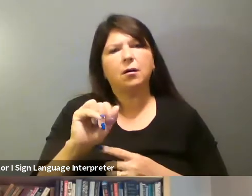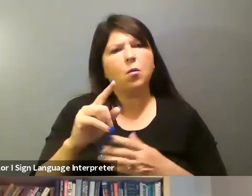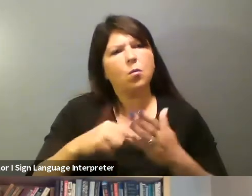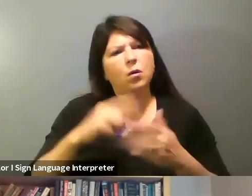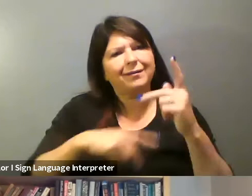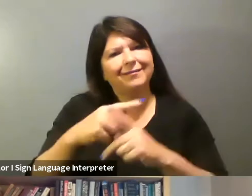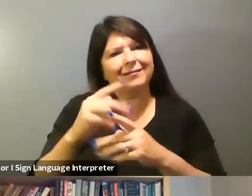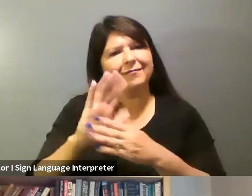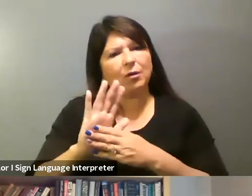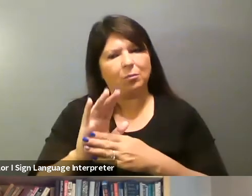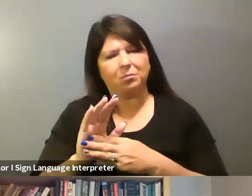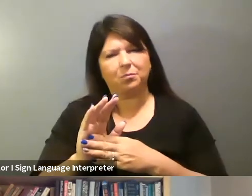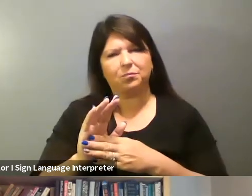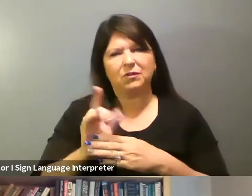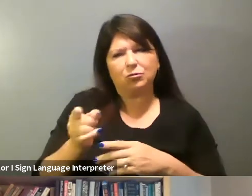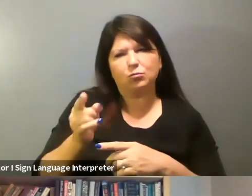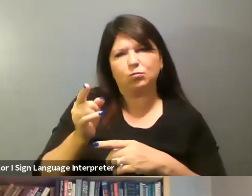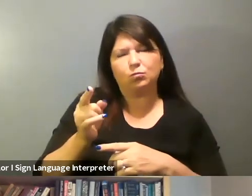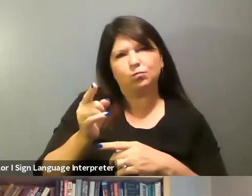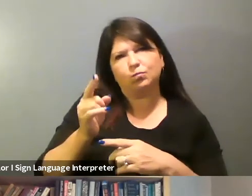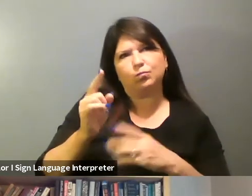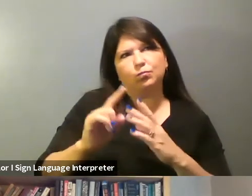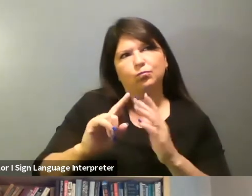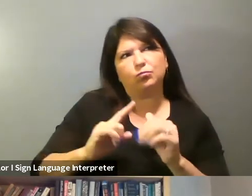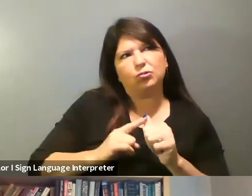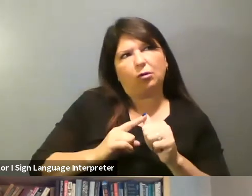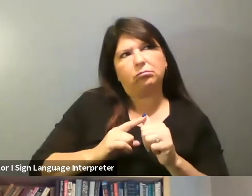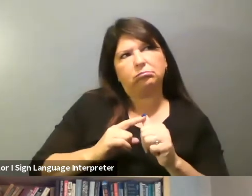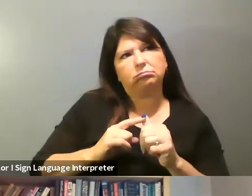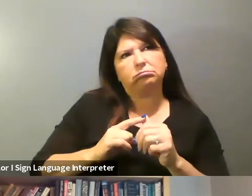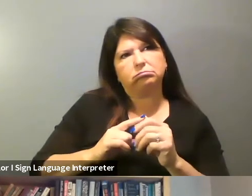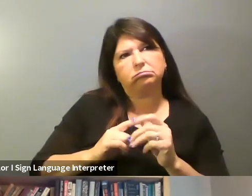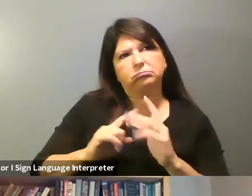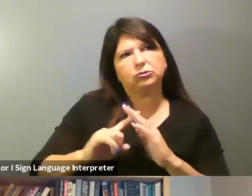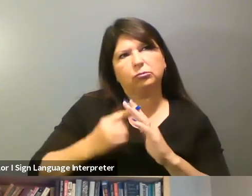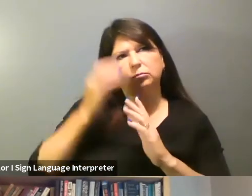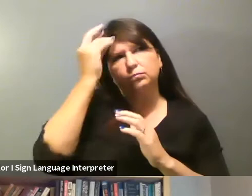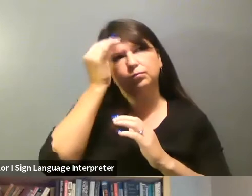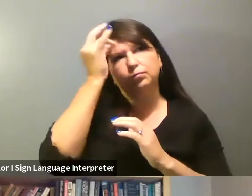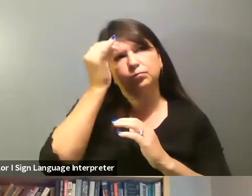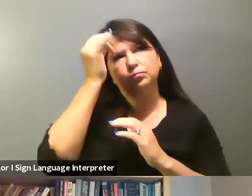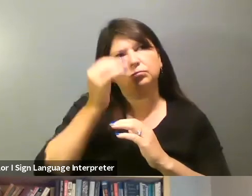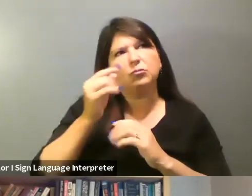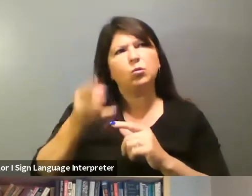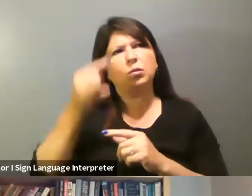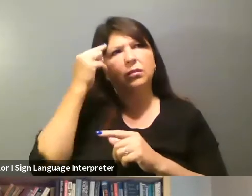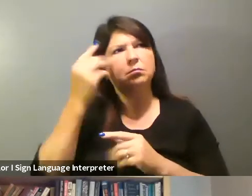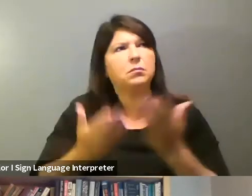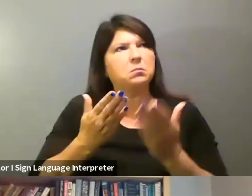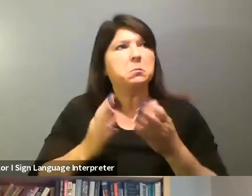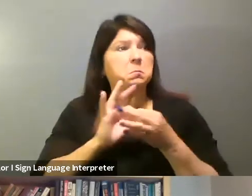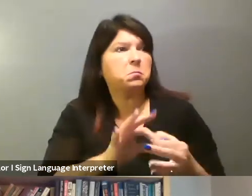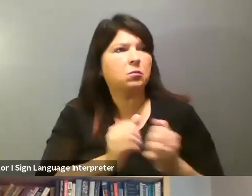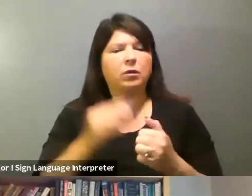know this is like an evolving type of film. Did you see it as like a historical piece, like a race film,